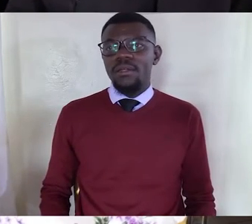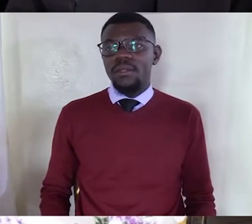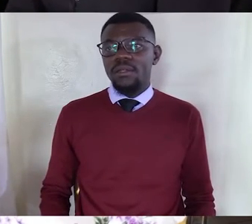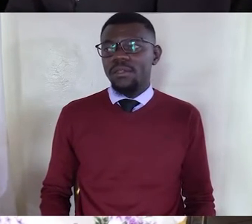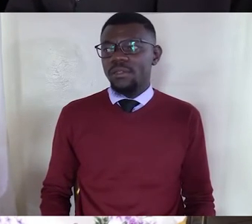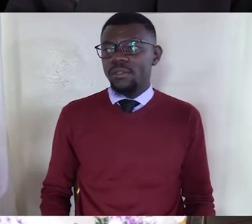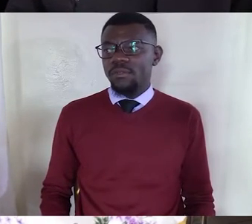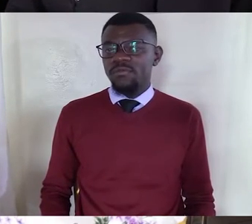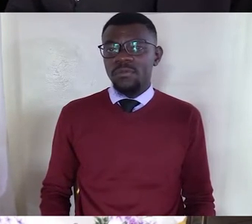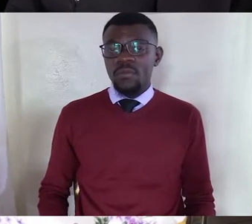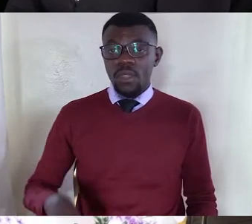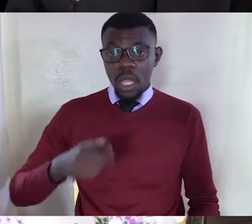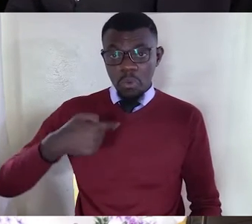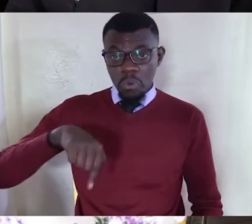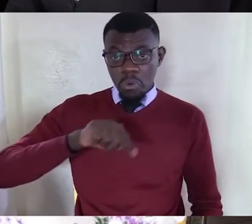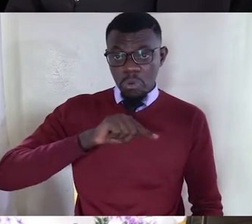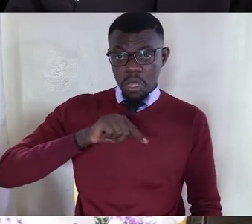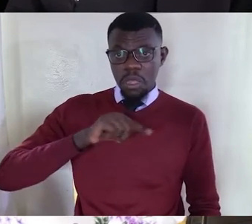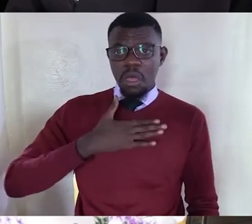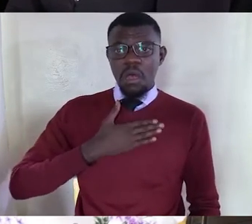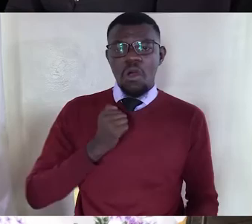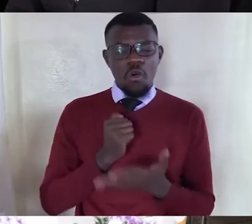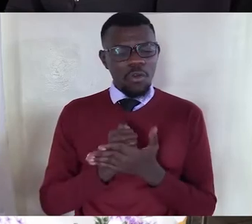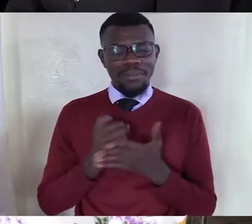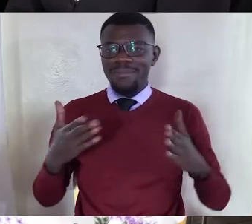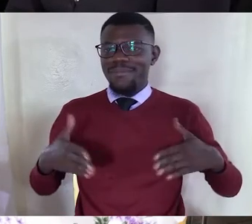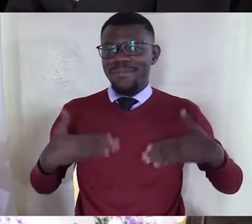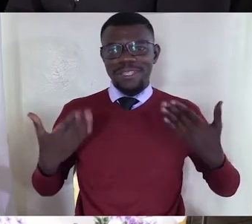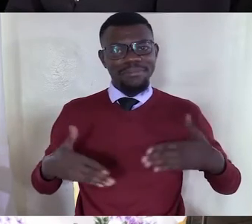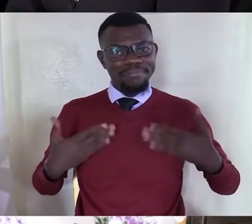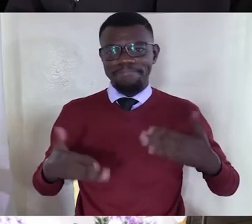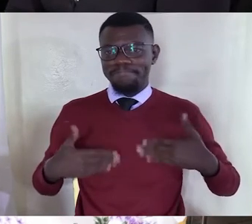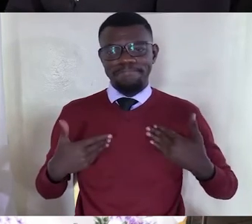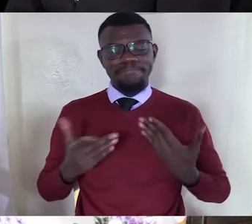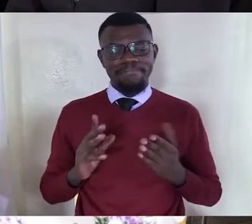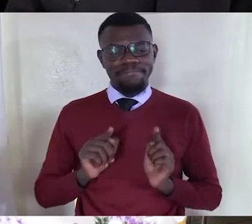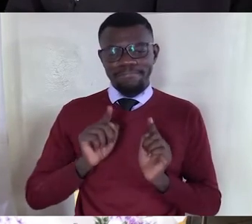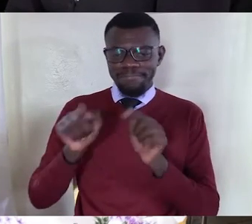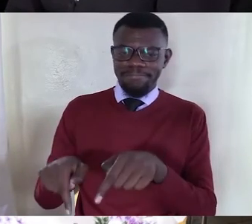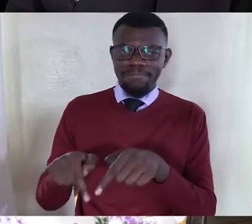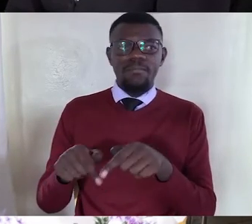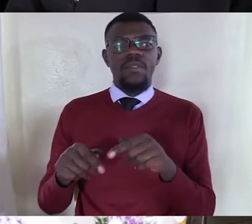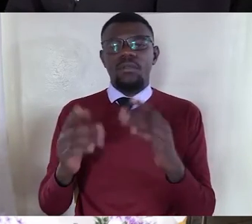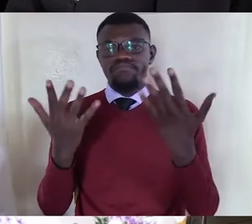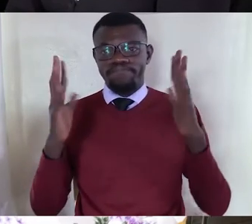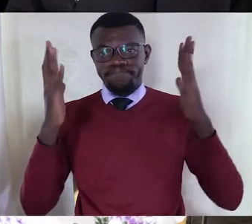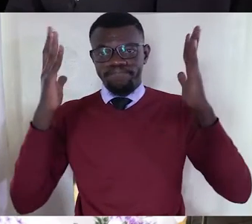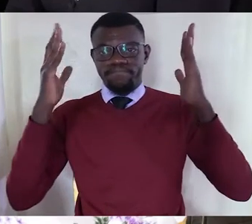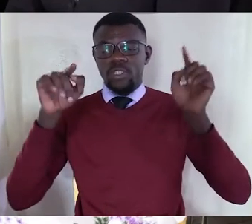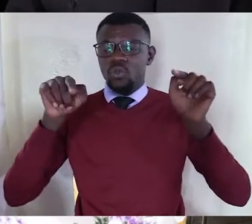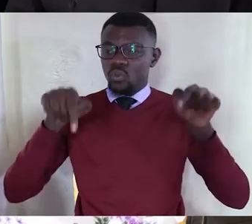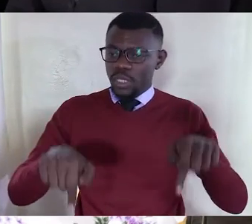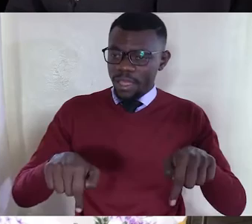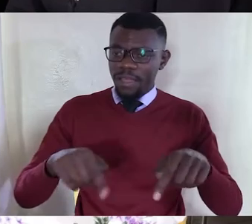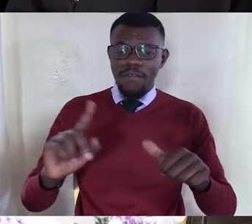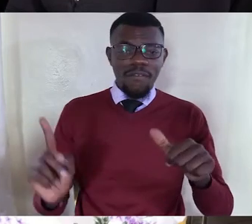us. And we do work with our partners and stakeholders. We act on files that have been brought to our attention. And